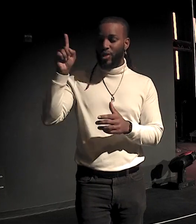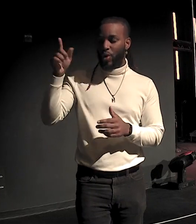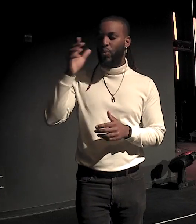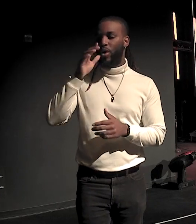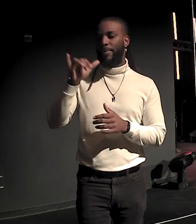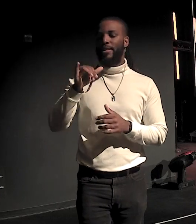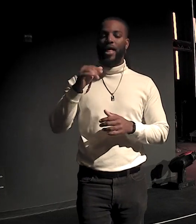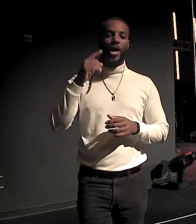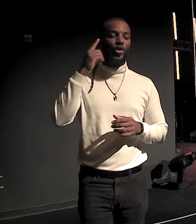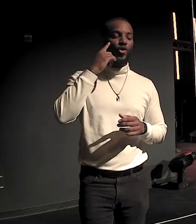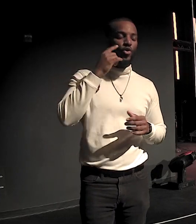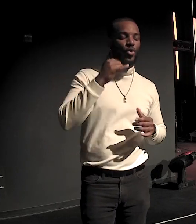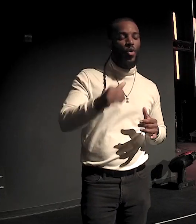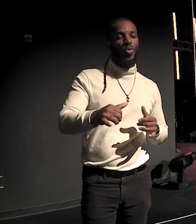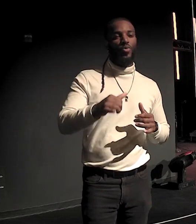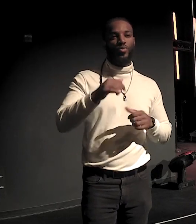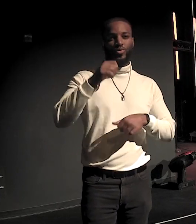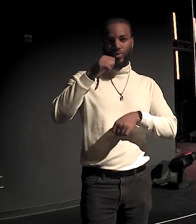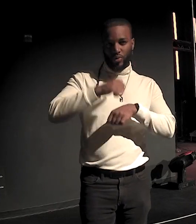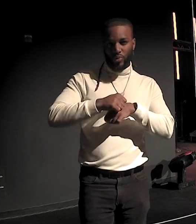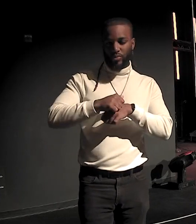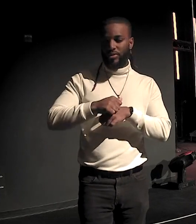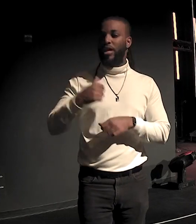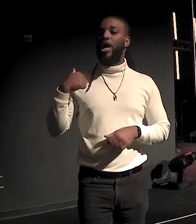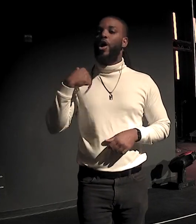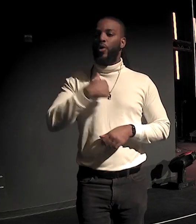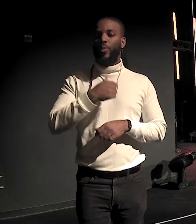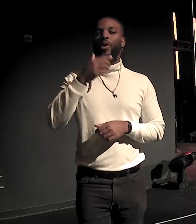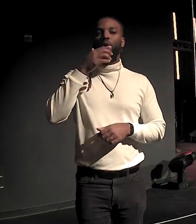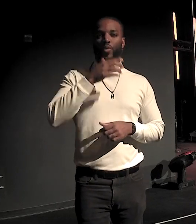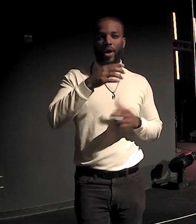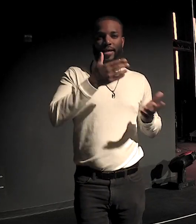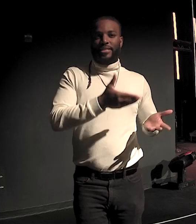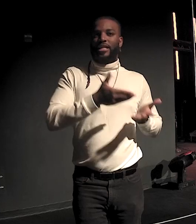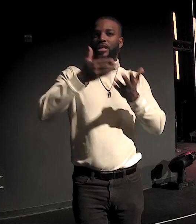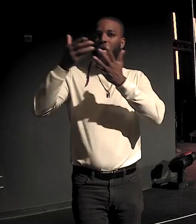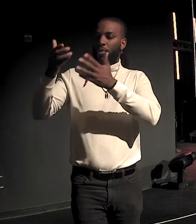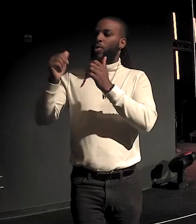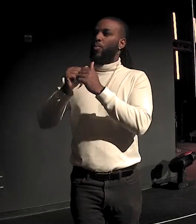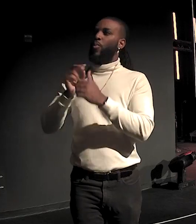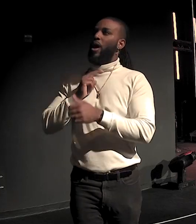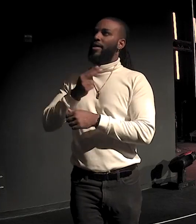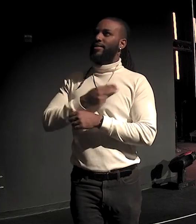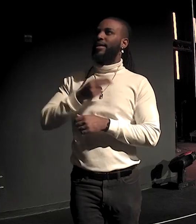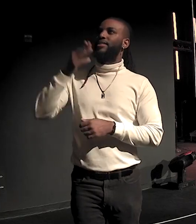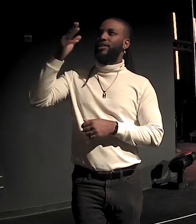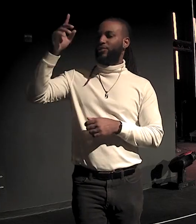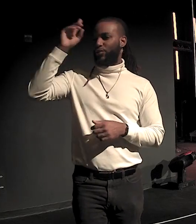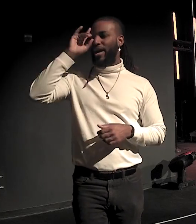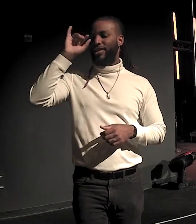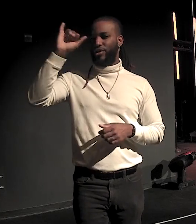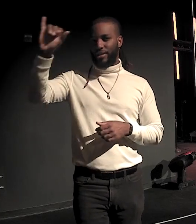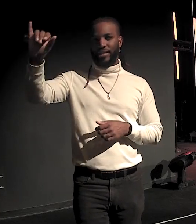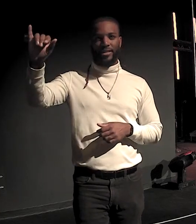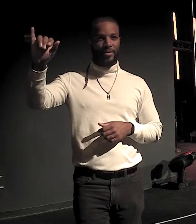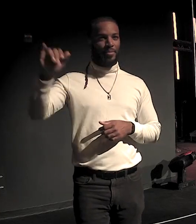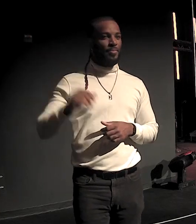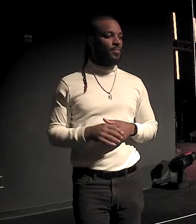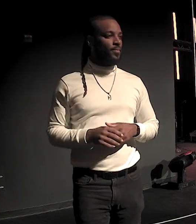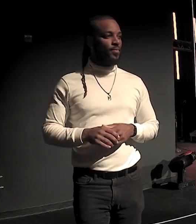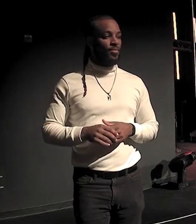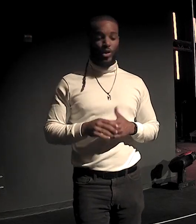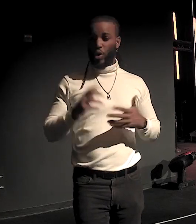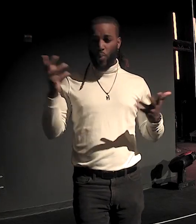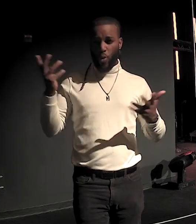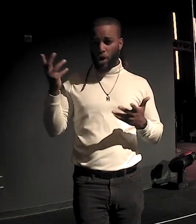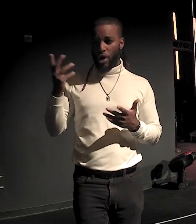gold, costly stones, and we will get to carry those with us into eternity to come. What